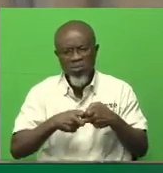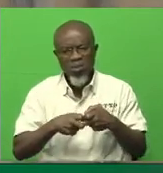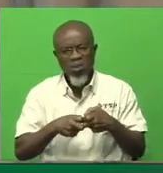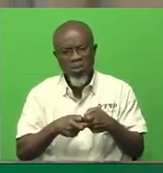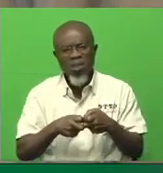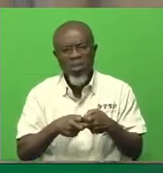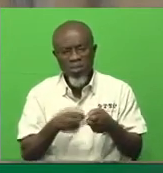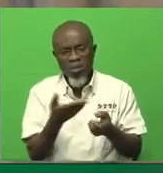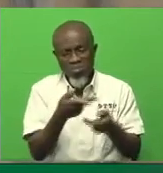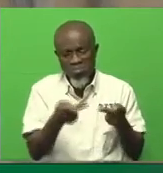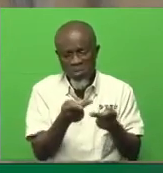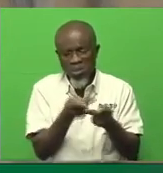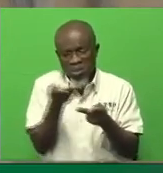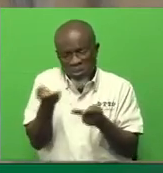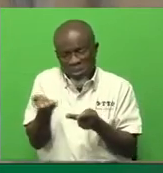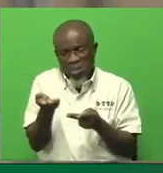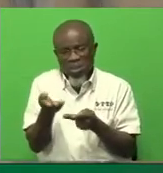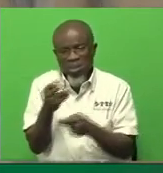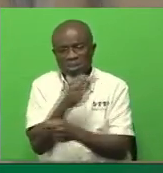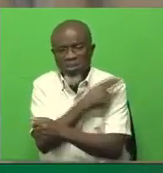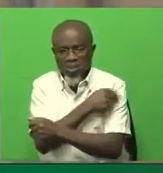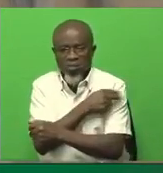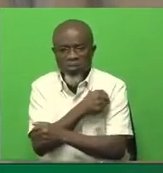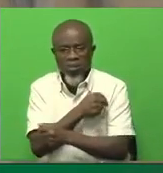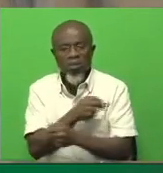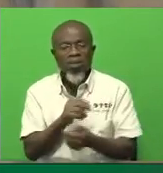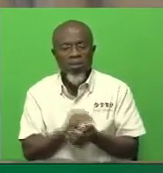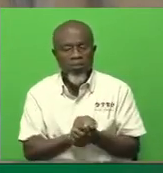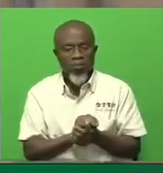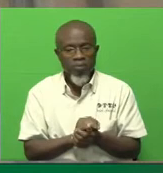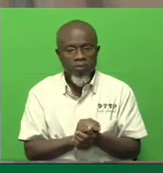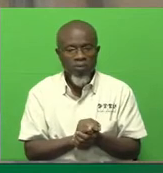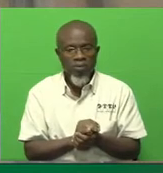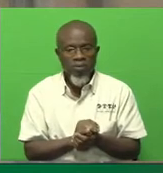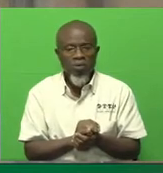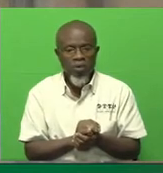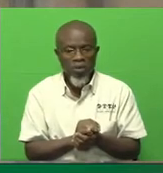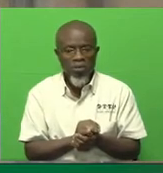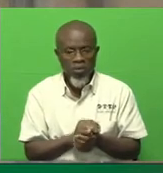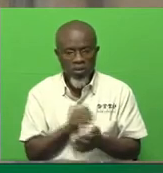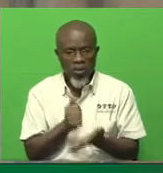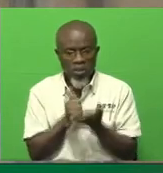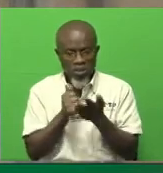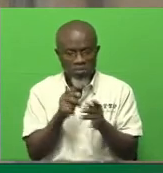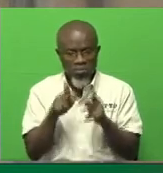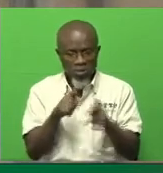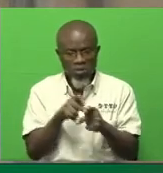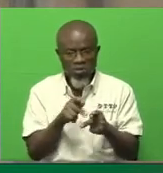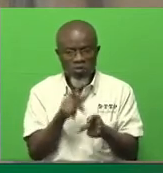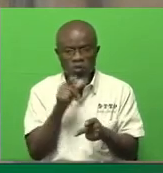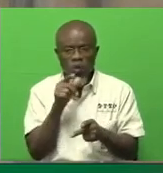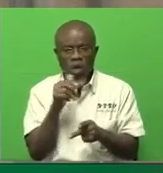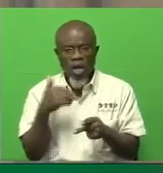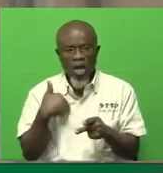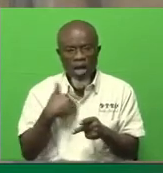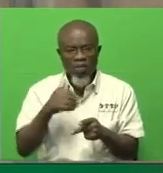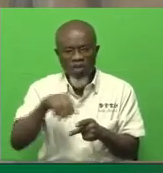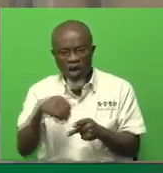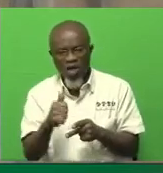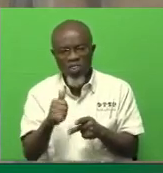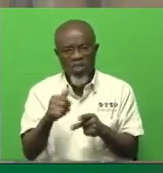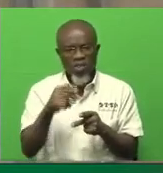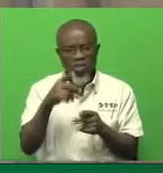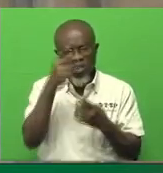pleased to have that permanent home it helps people with thalassemia it helps people with all those complications